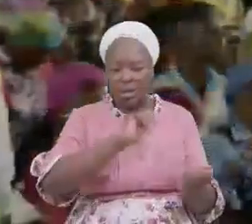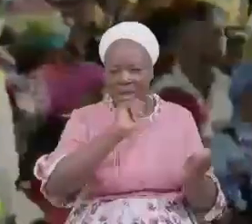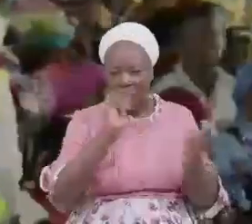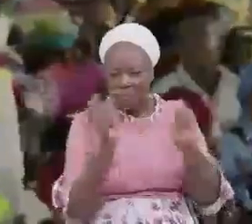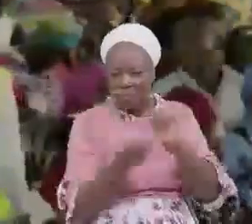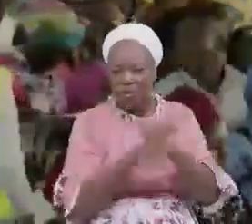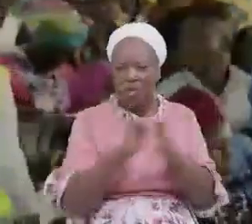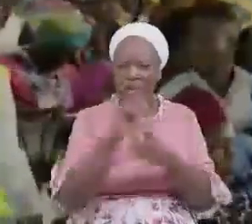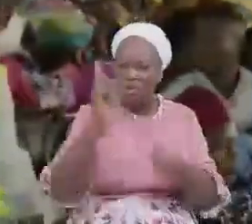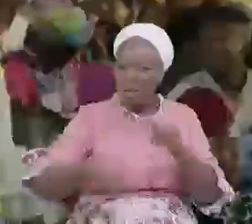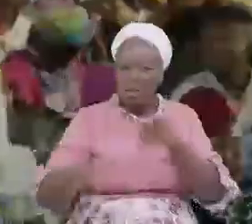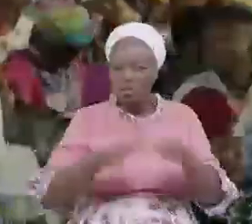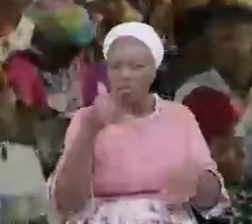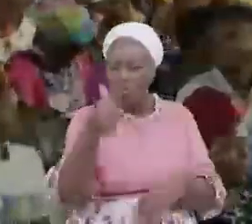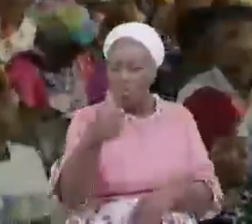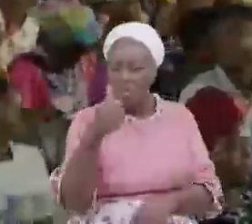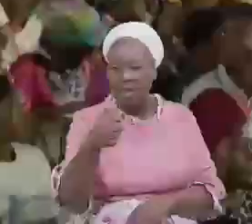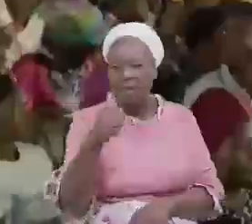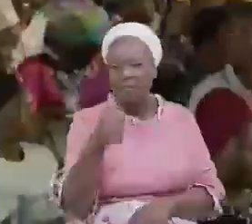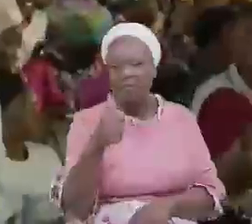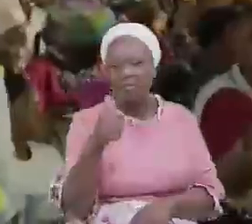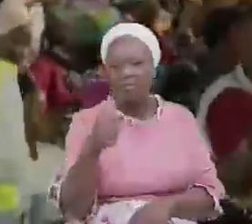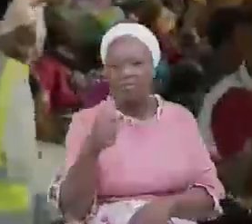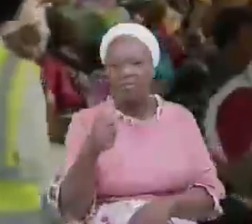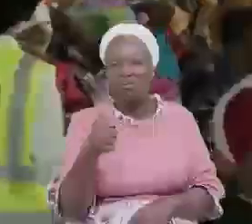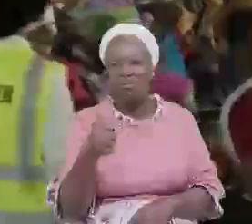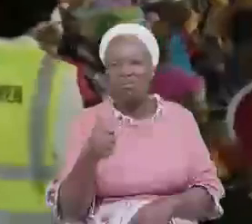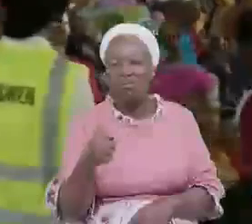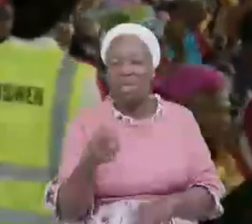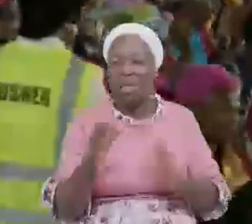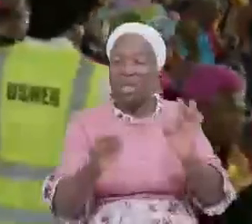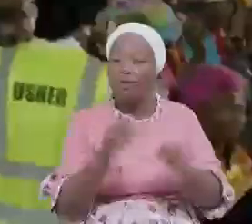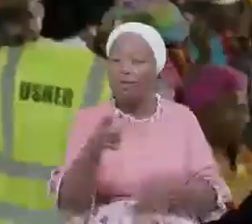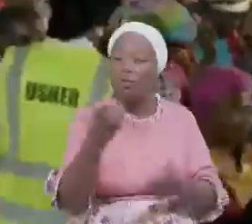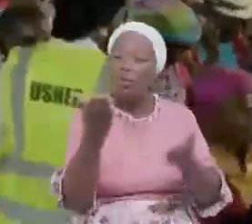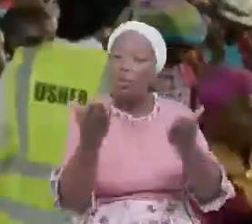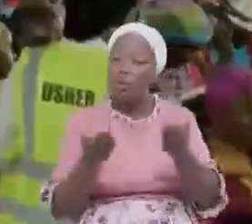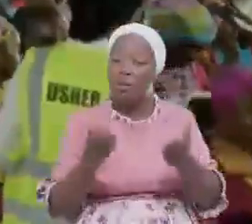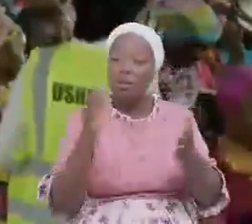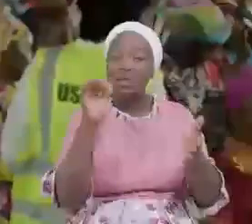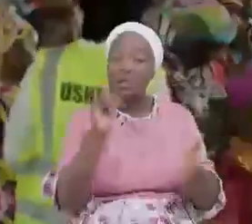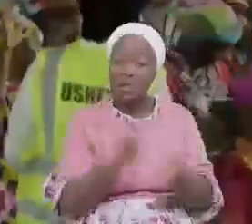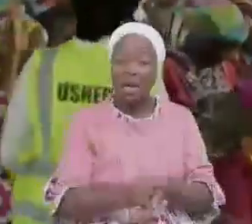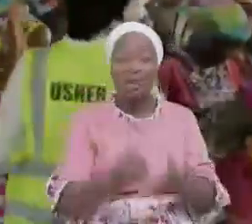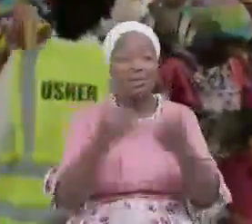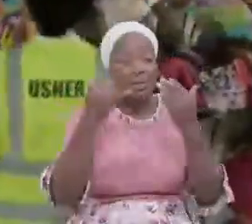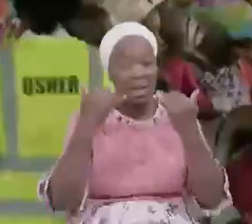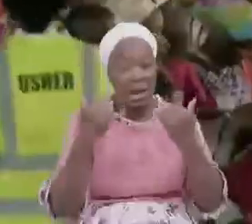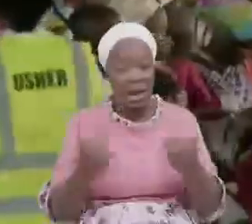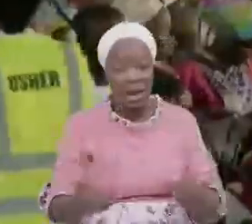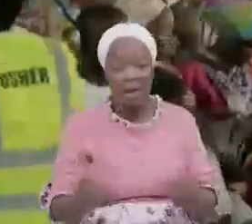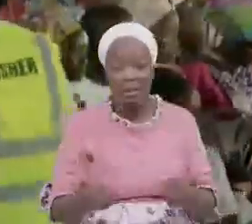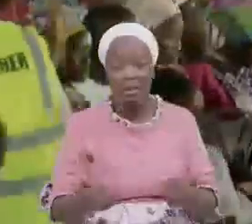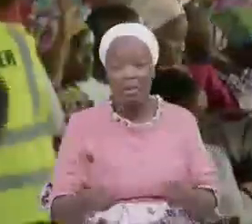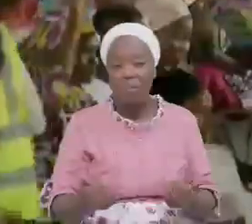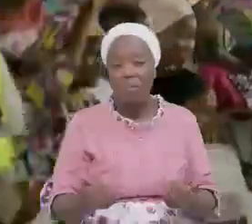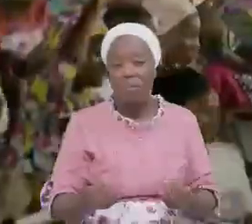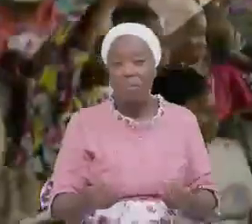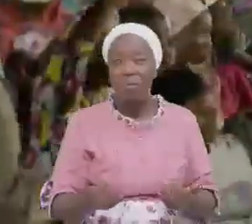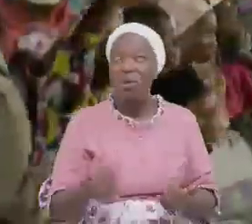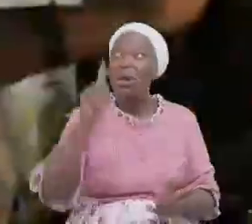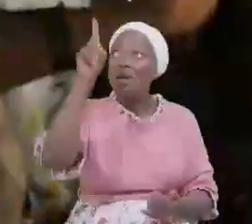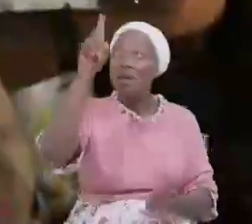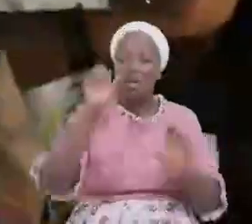do for yourself. If you want that now, he can,